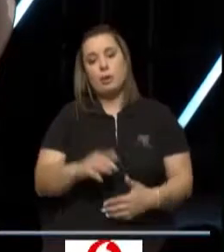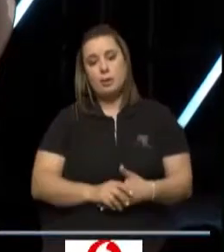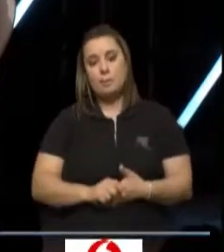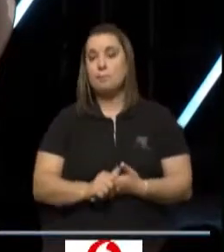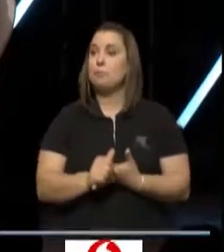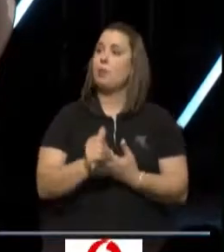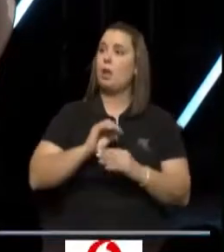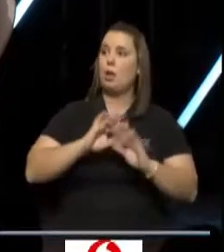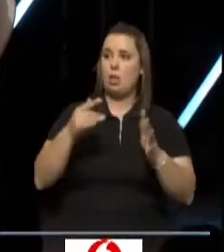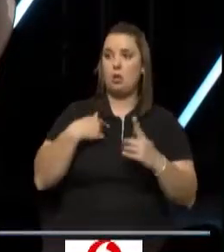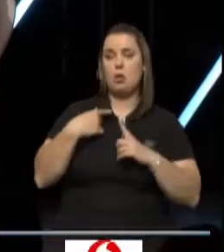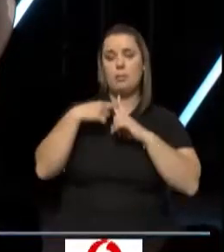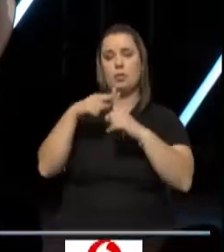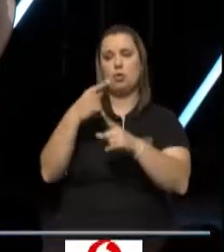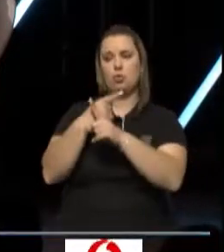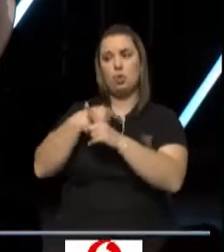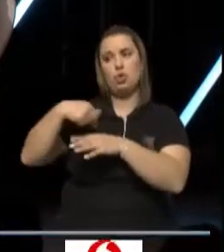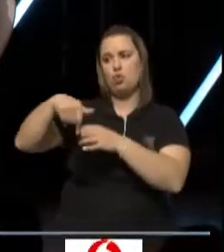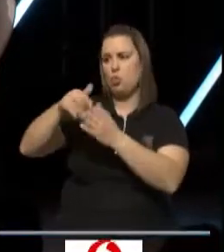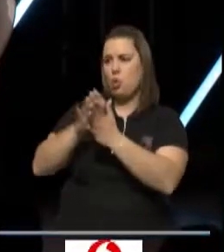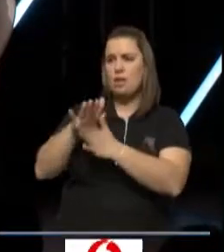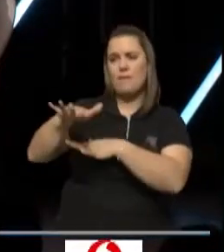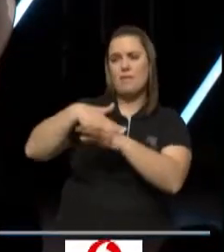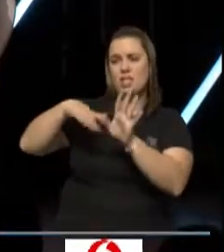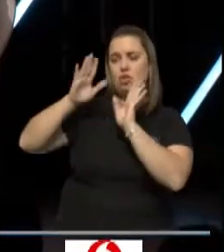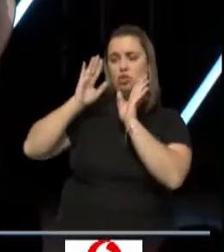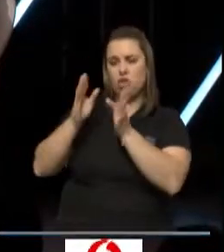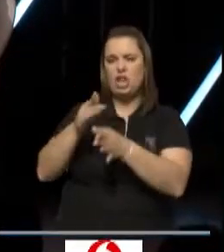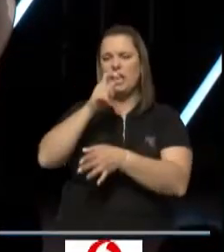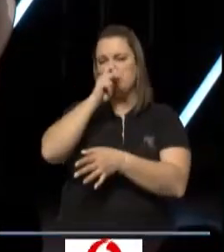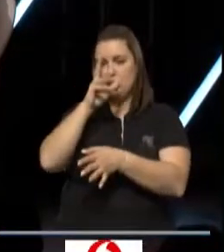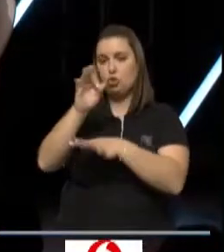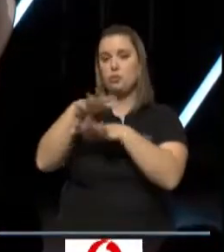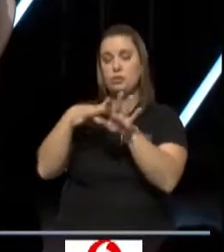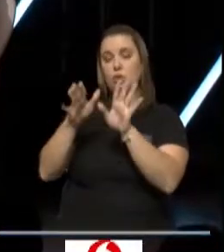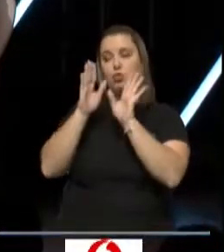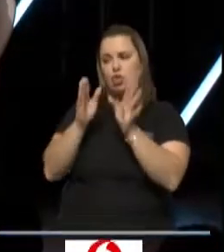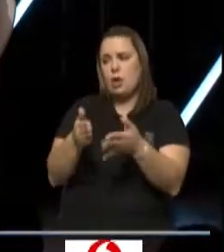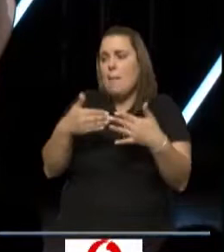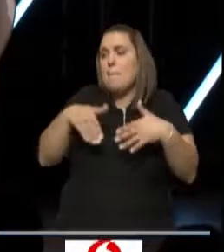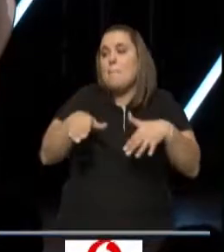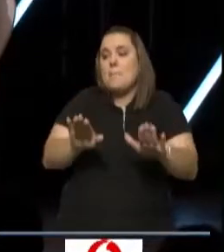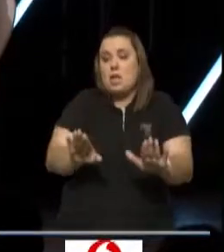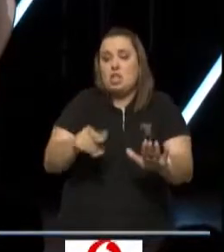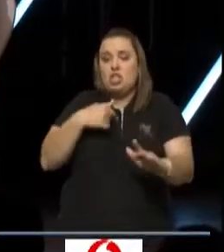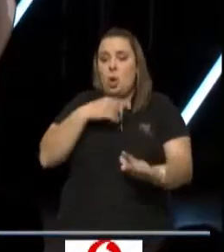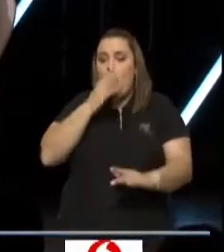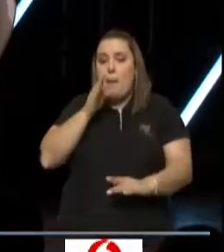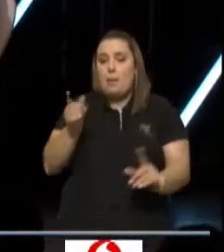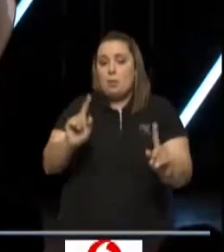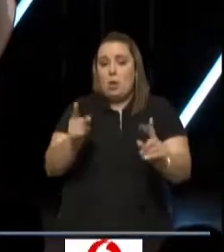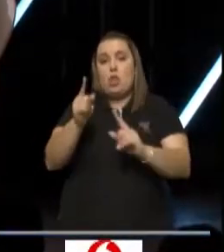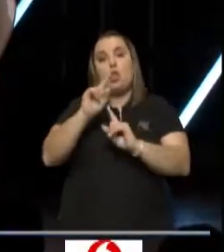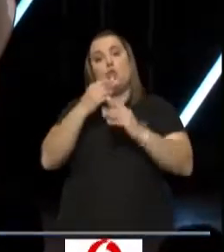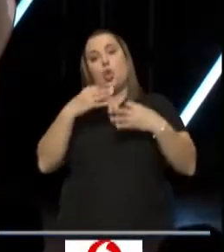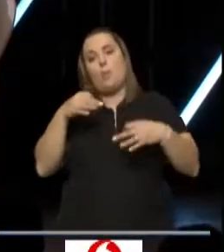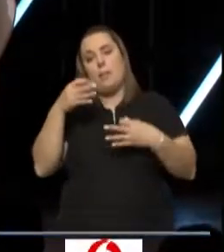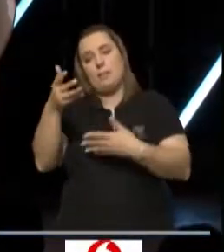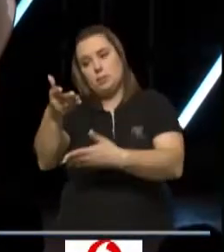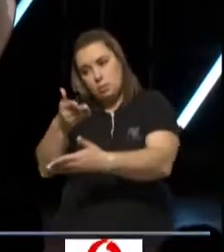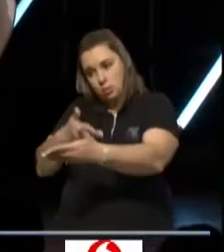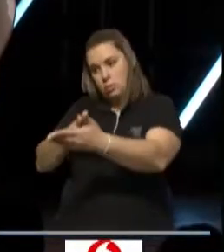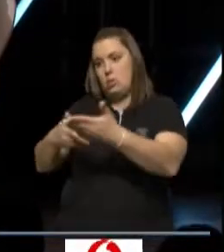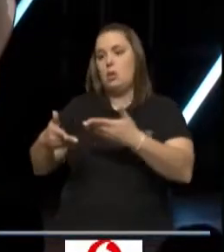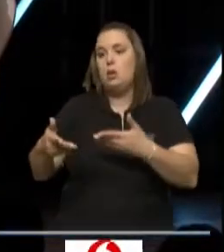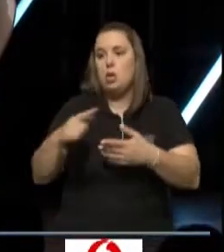we were pioneers in Portugal, but no longer, and others are benefiting from what we do. The mistakes have been made, but we're not used to